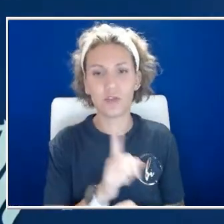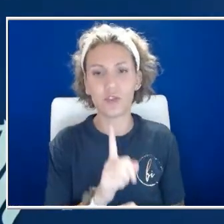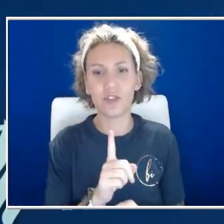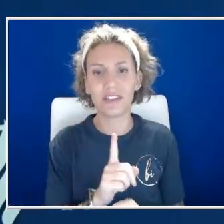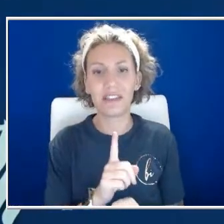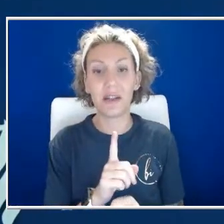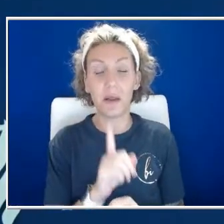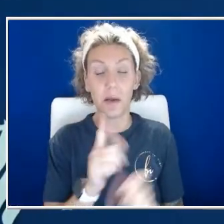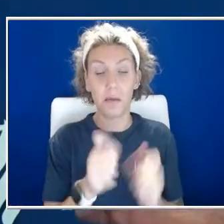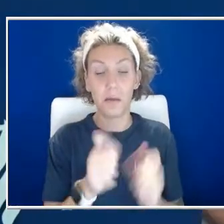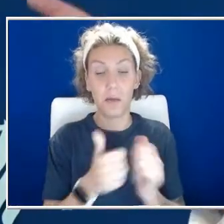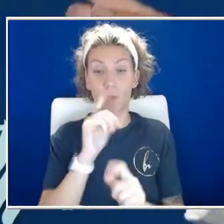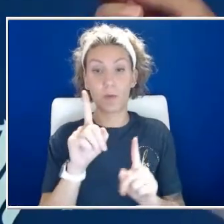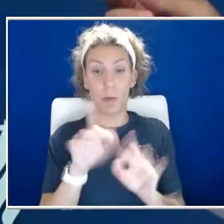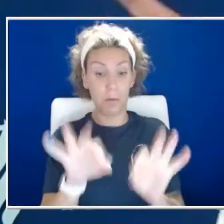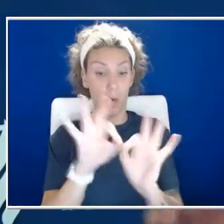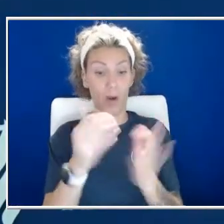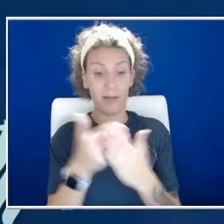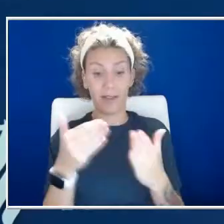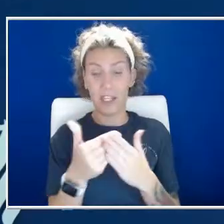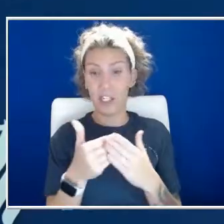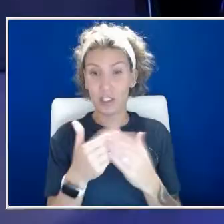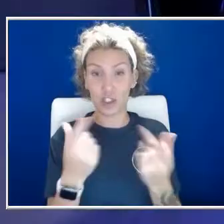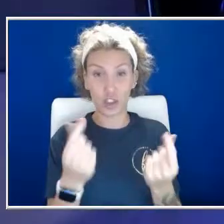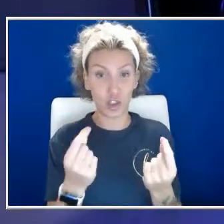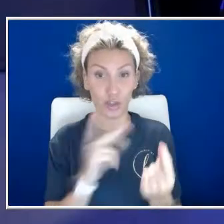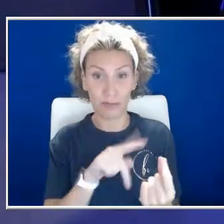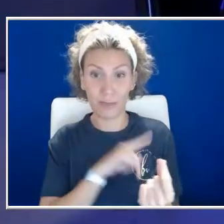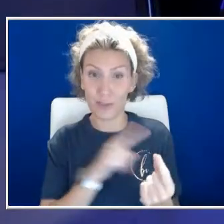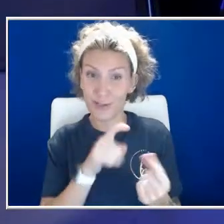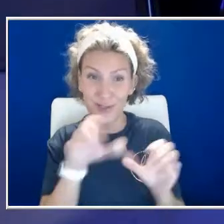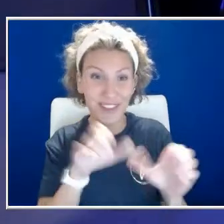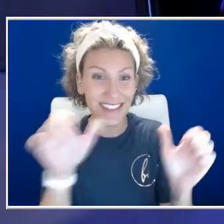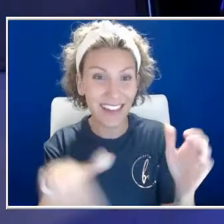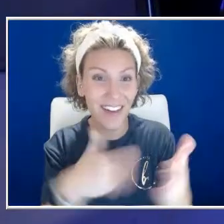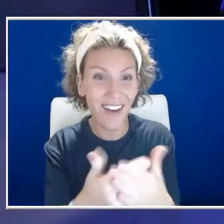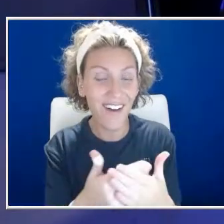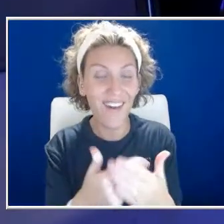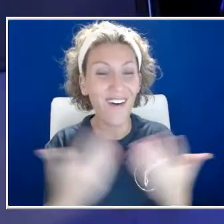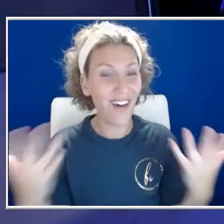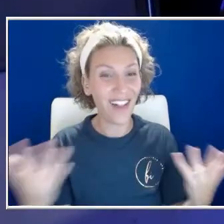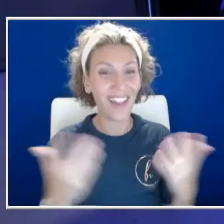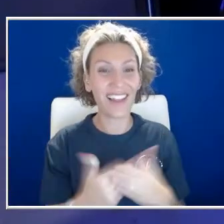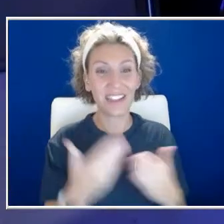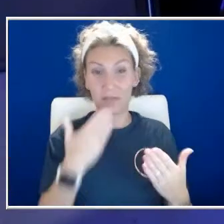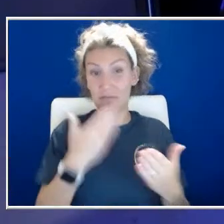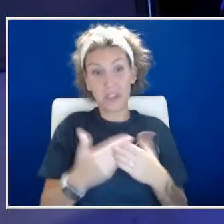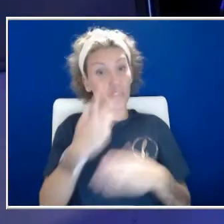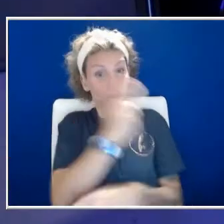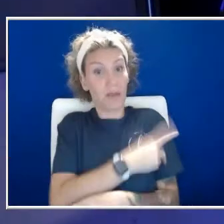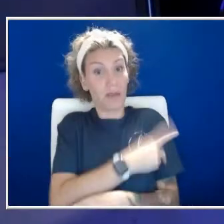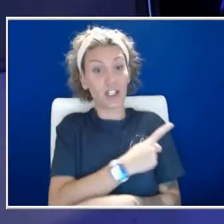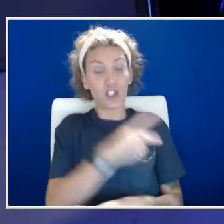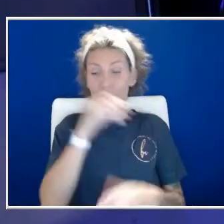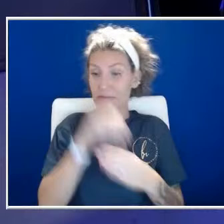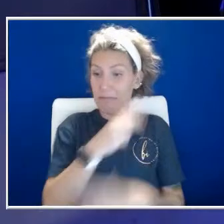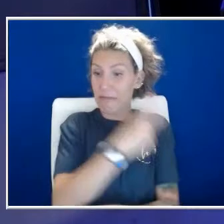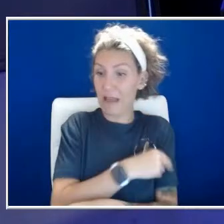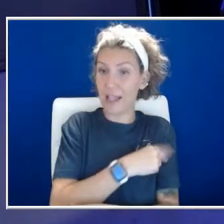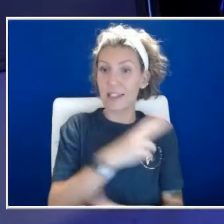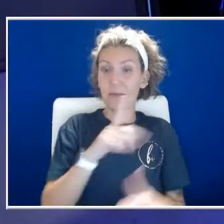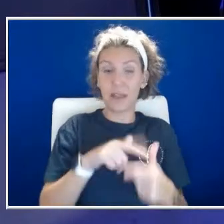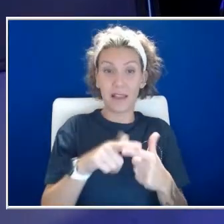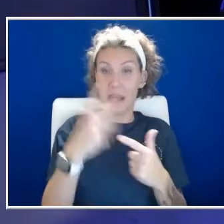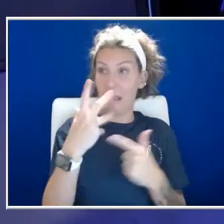things that you can do personally, you did them all. Well, and it is. It's being a good patient in the hospital, and then once you leave, it's going